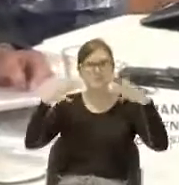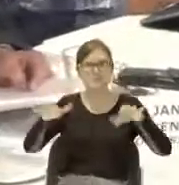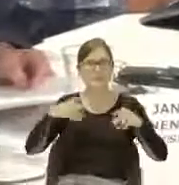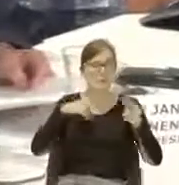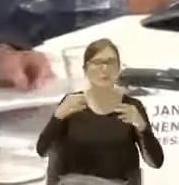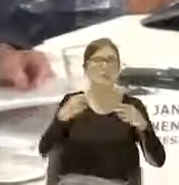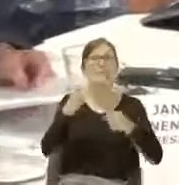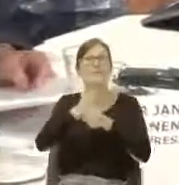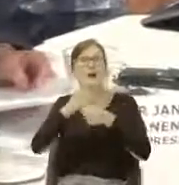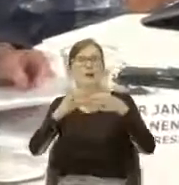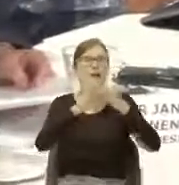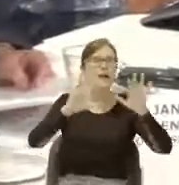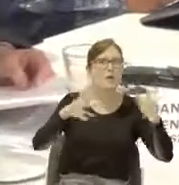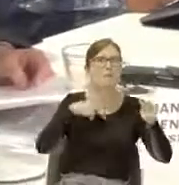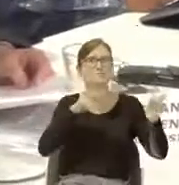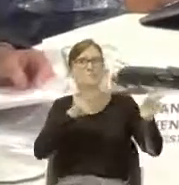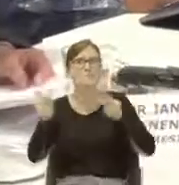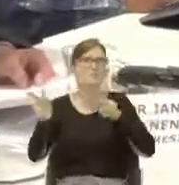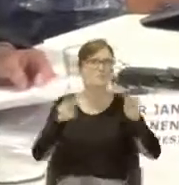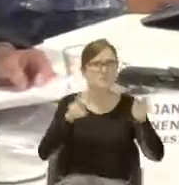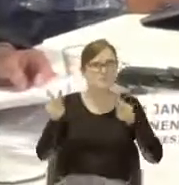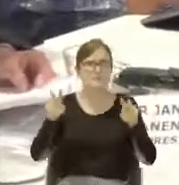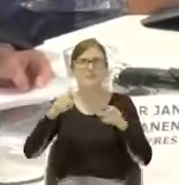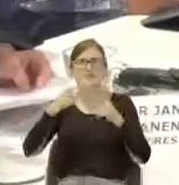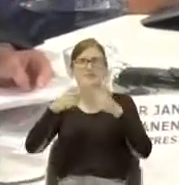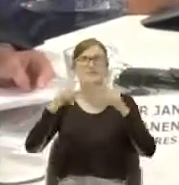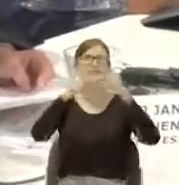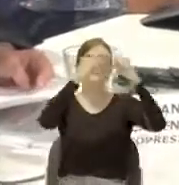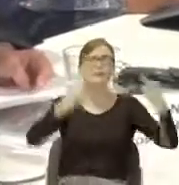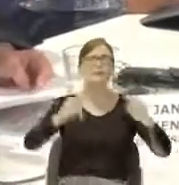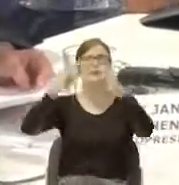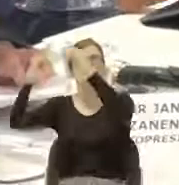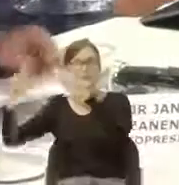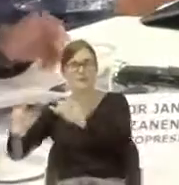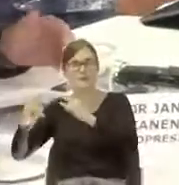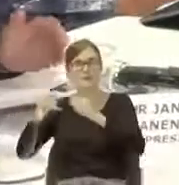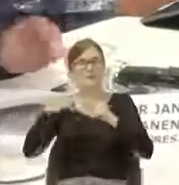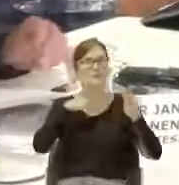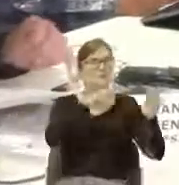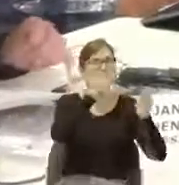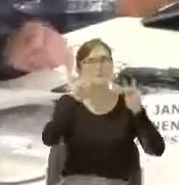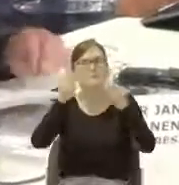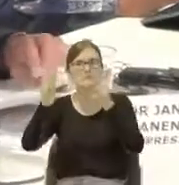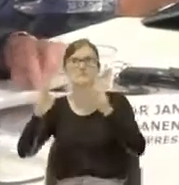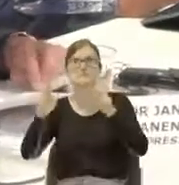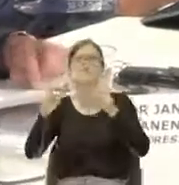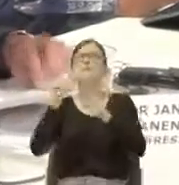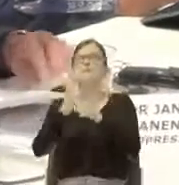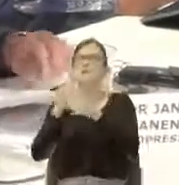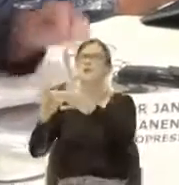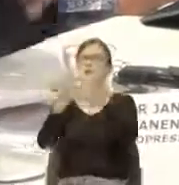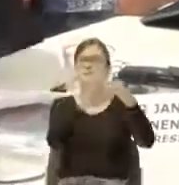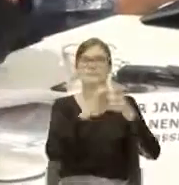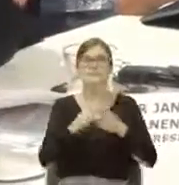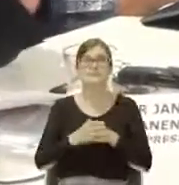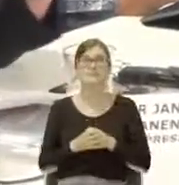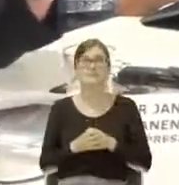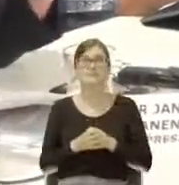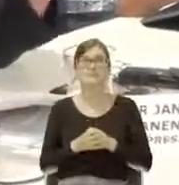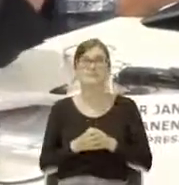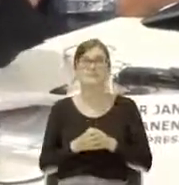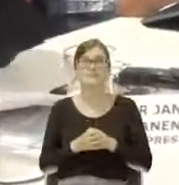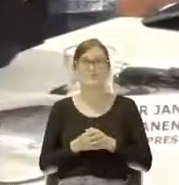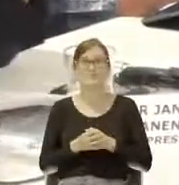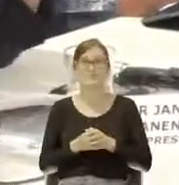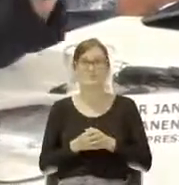are effective. And this requires multi-level and collaborative governance based on the principle